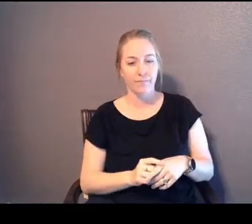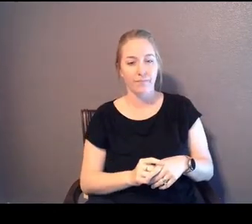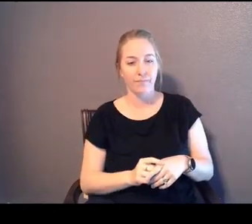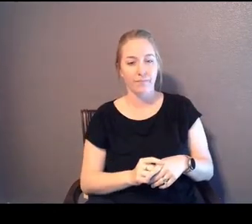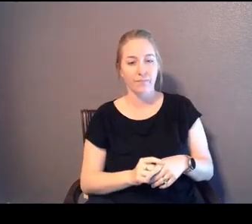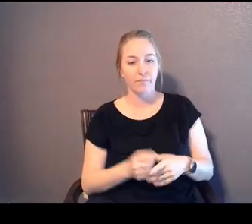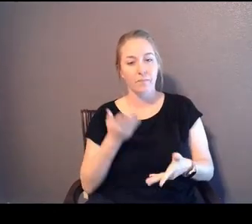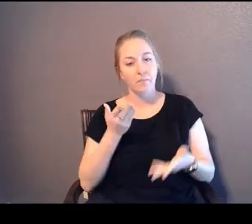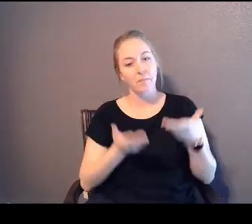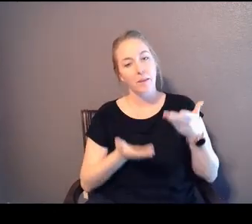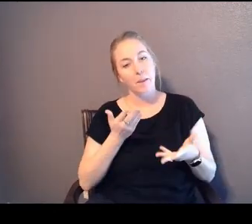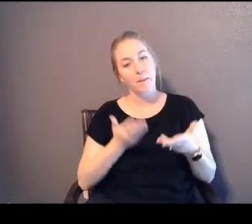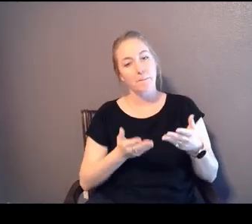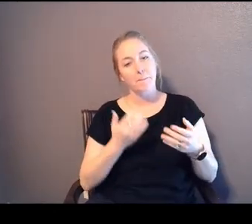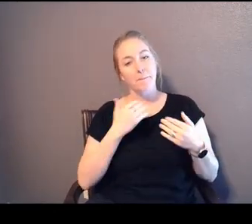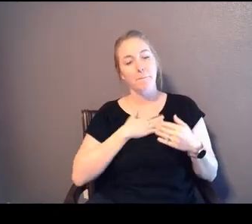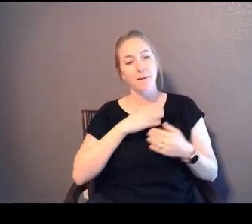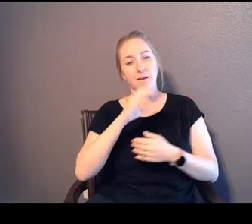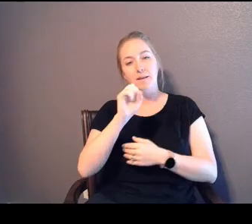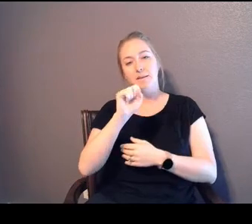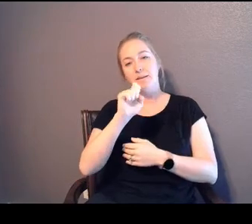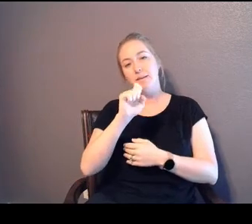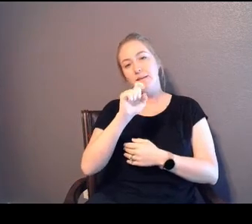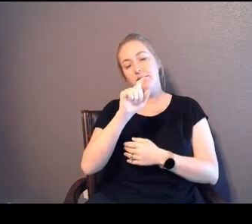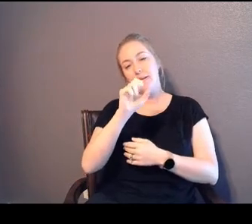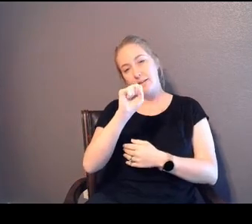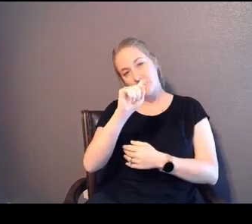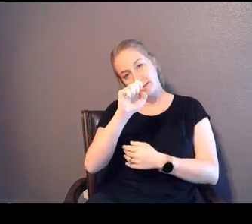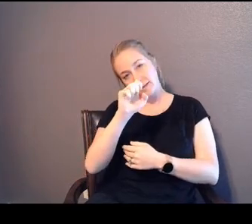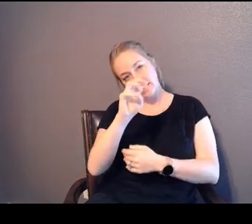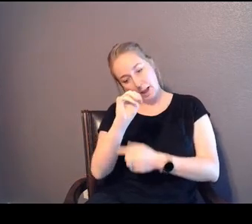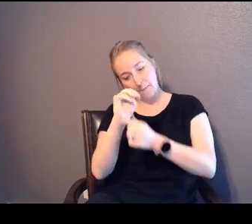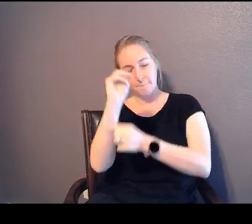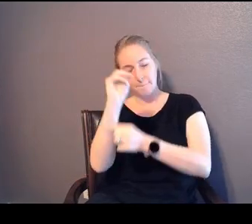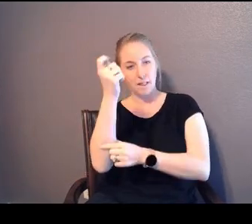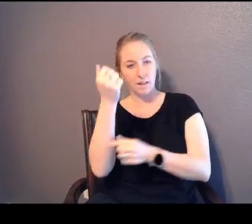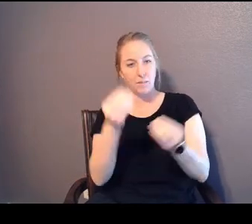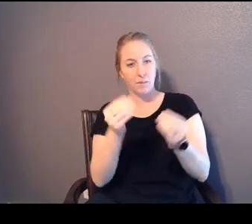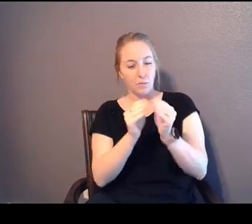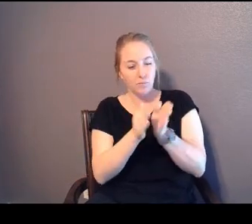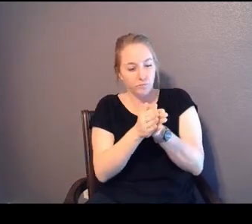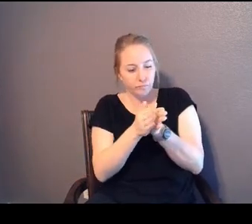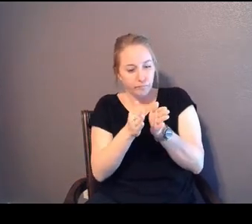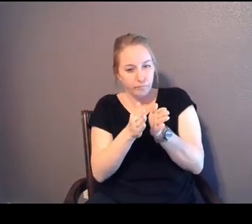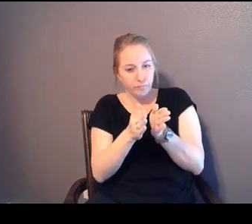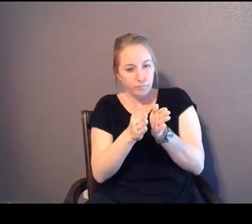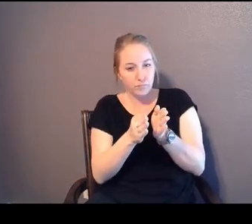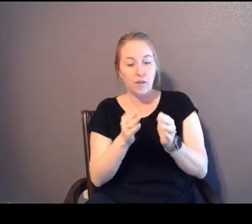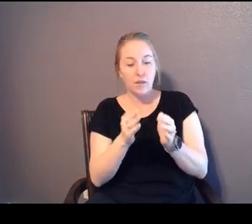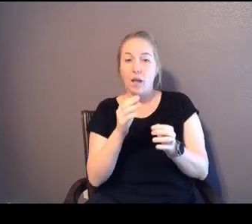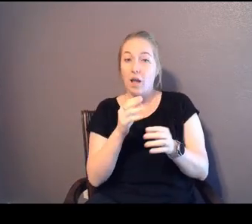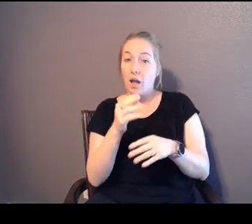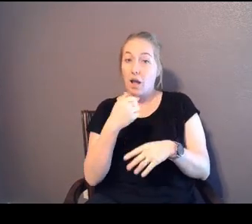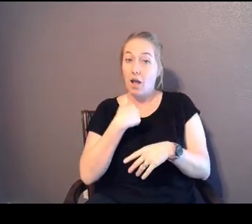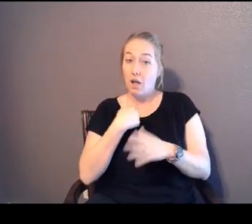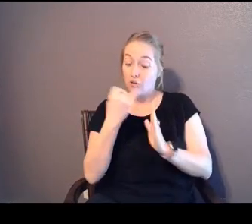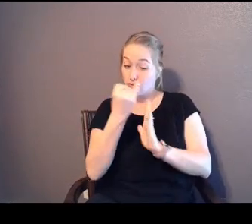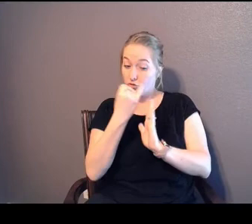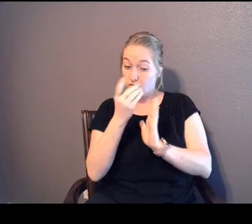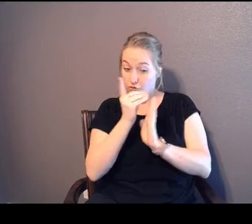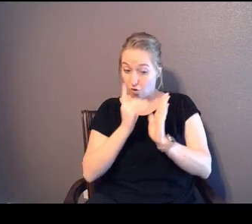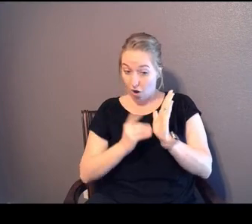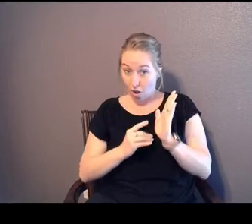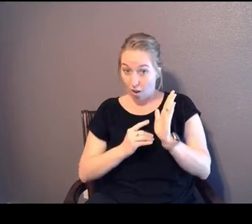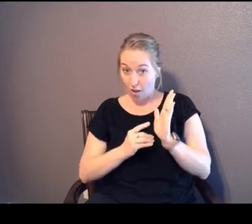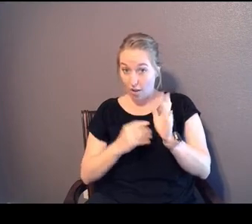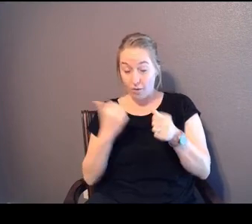a little wider. When I'm looking, I want to mostly look at my plant because the paper doesn't know how this